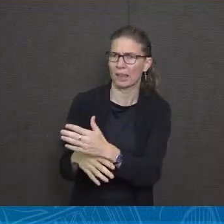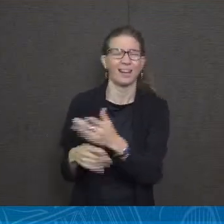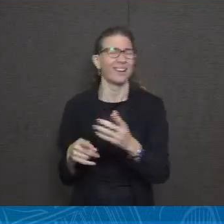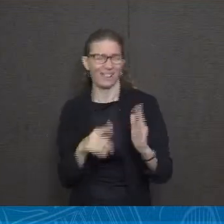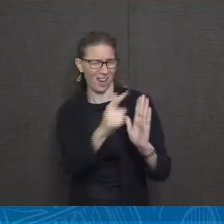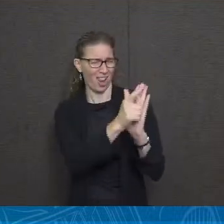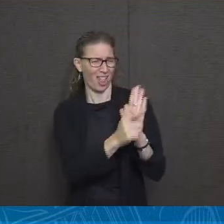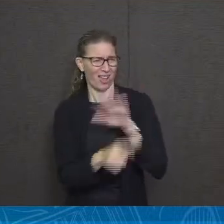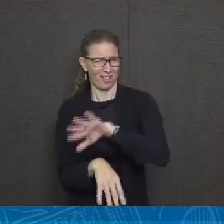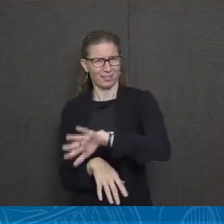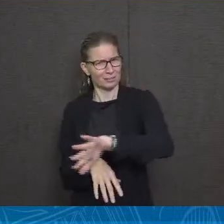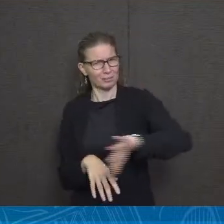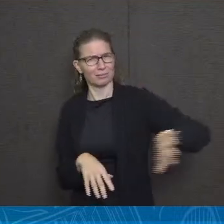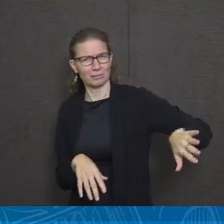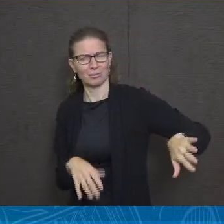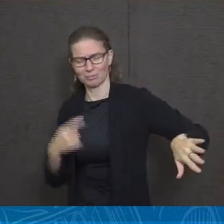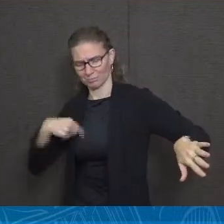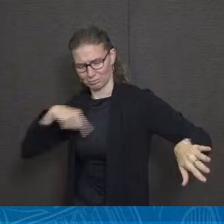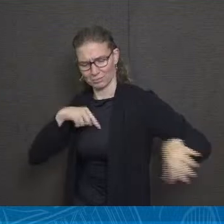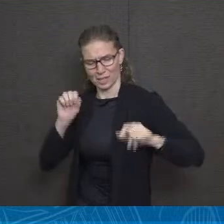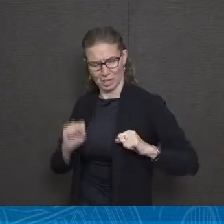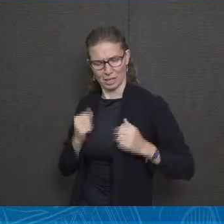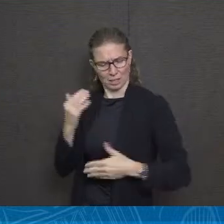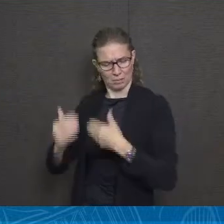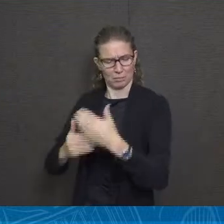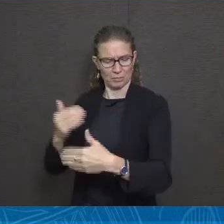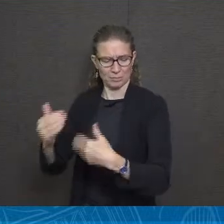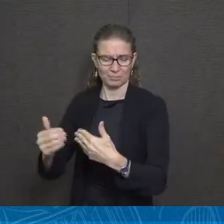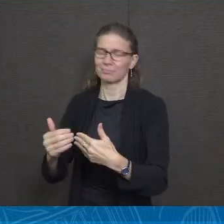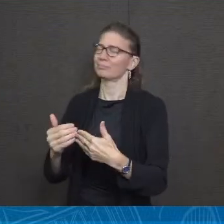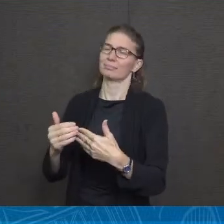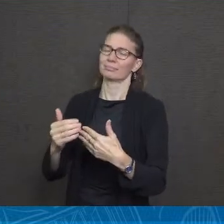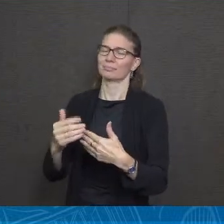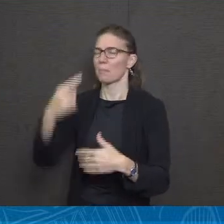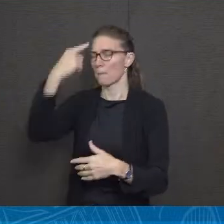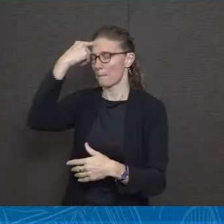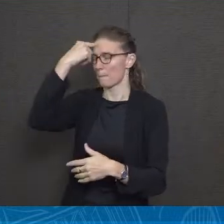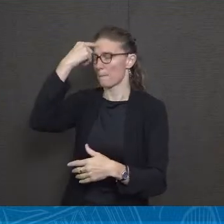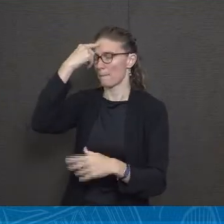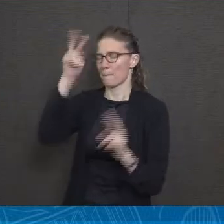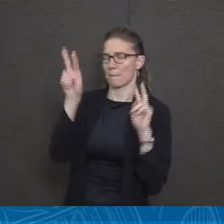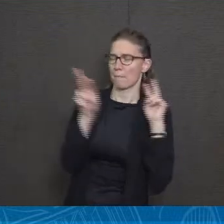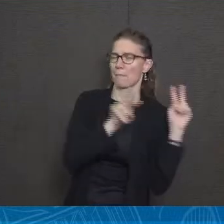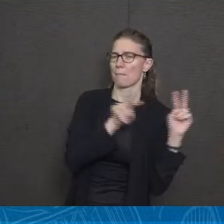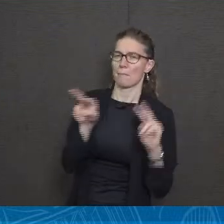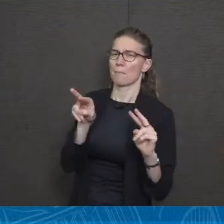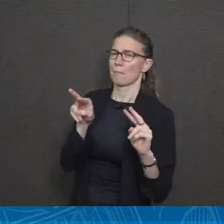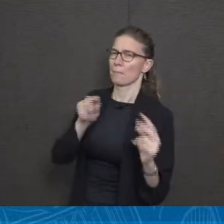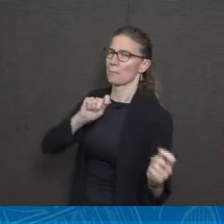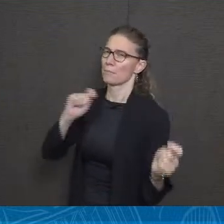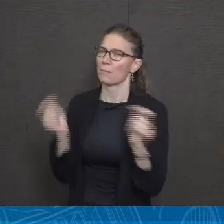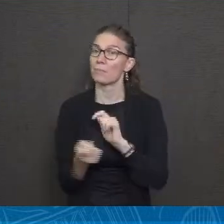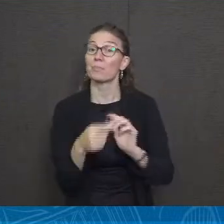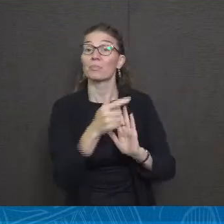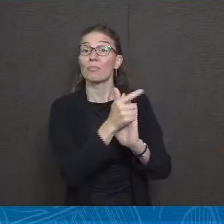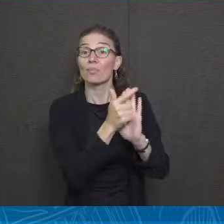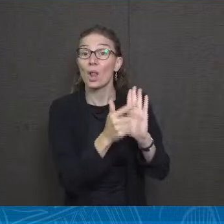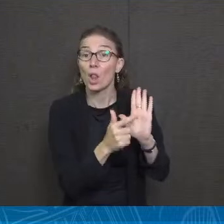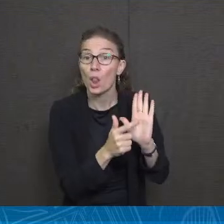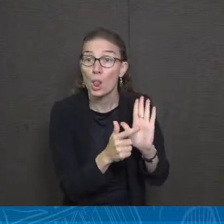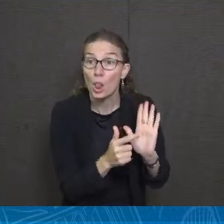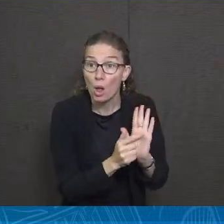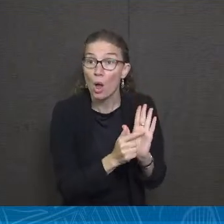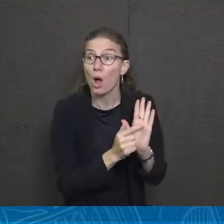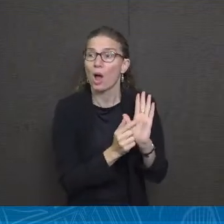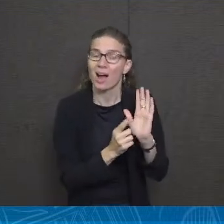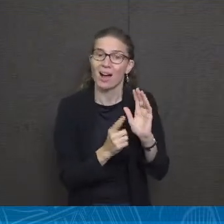way, we know what to do. We need to change that mindset, that attitude. Law is there to get us to where we